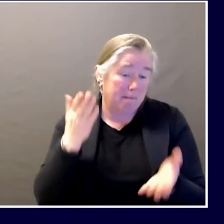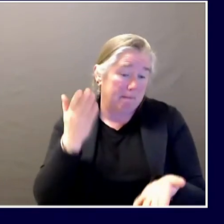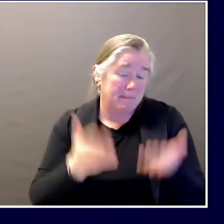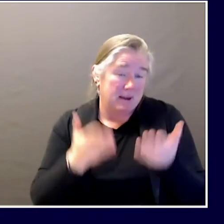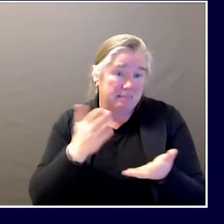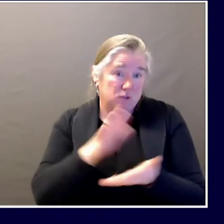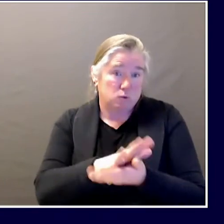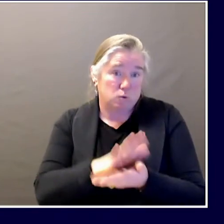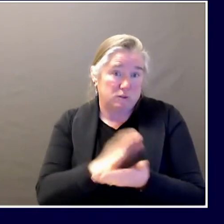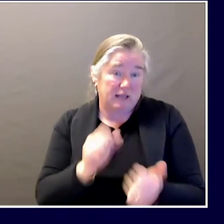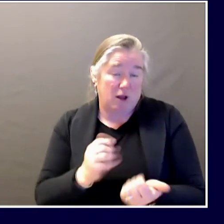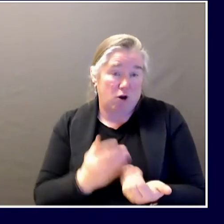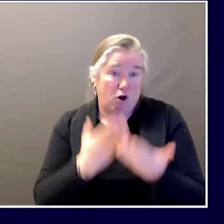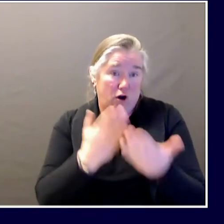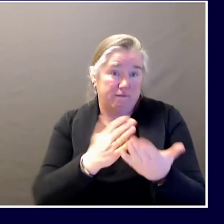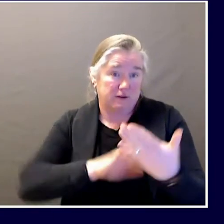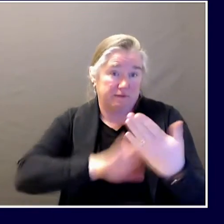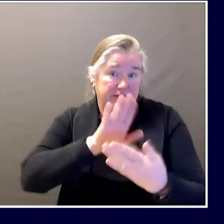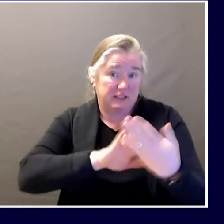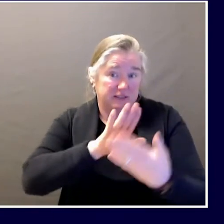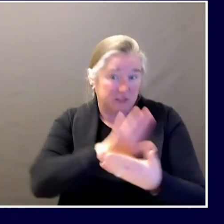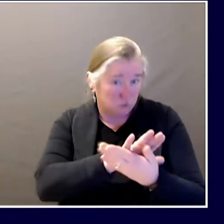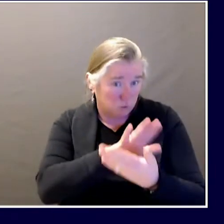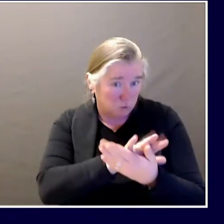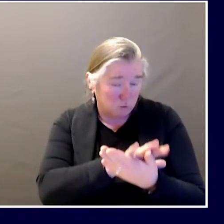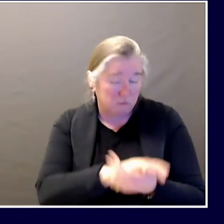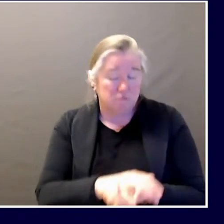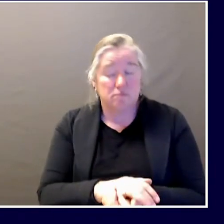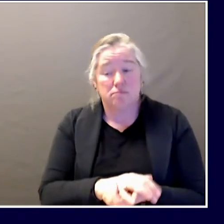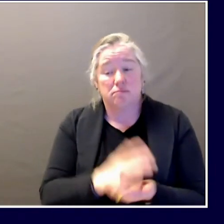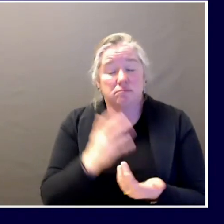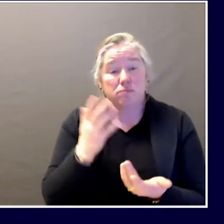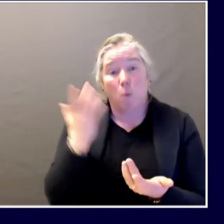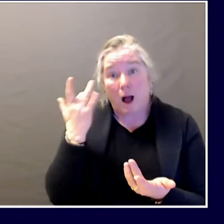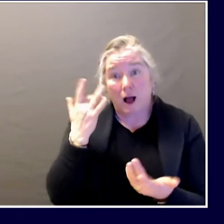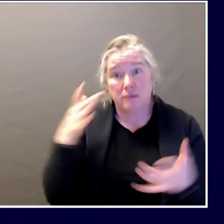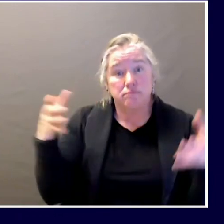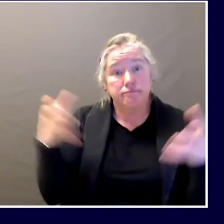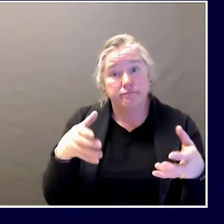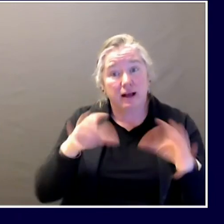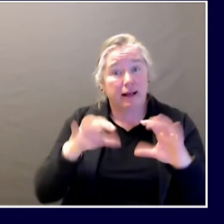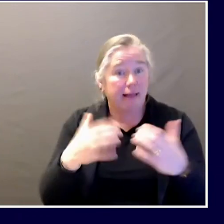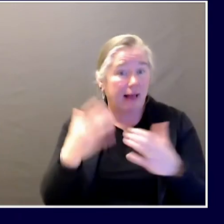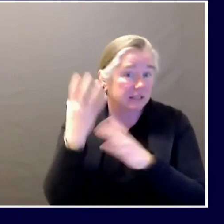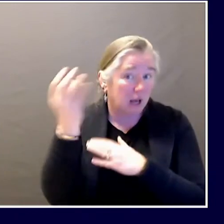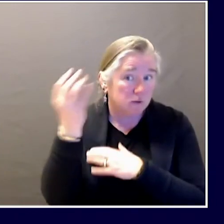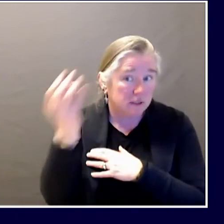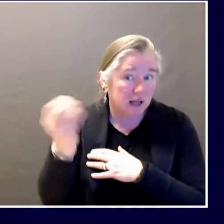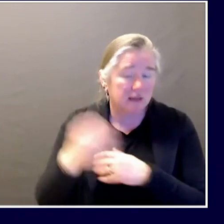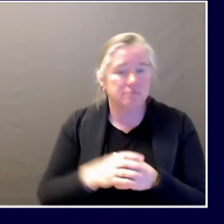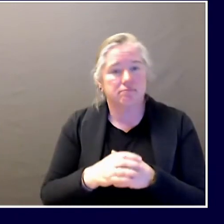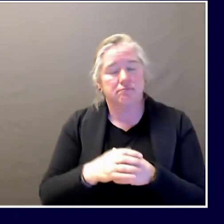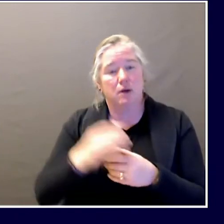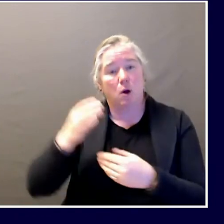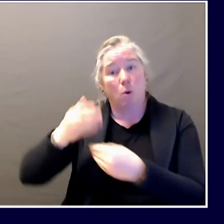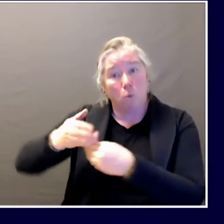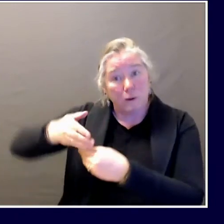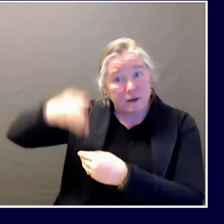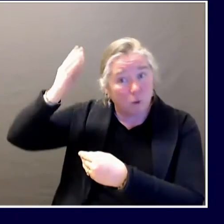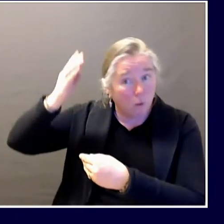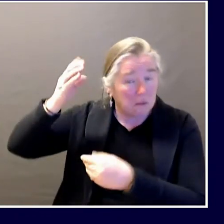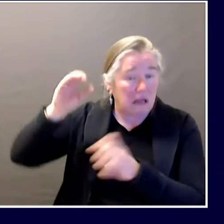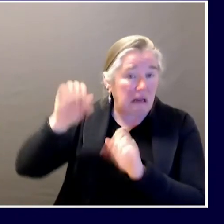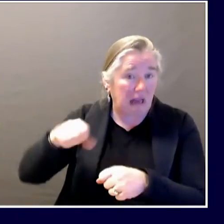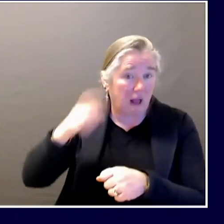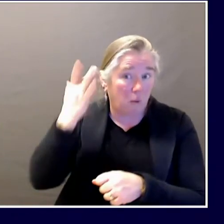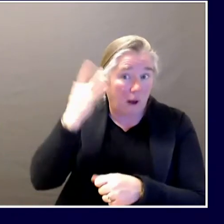learning. You could have more, maybe lunch be outside. You have the opportunity to open windows. I'm just curious what your thoughts